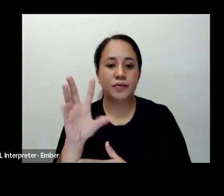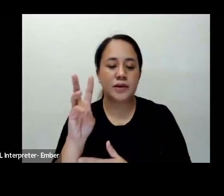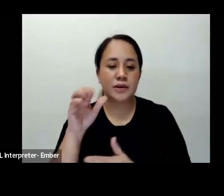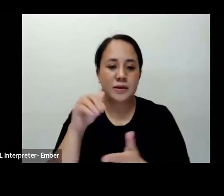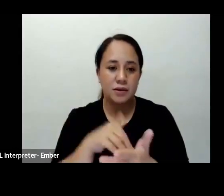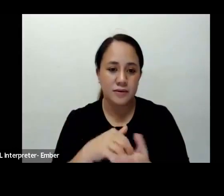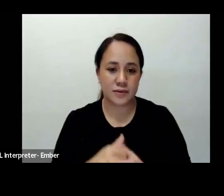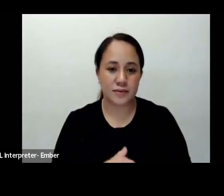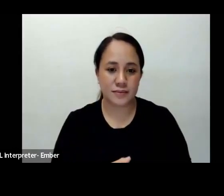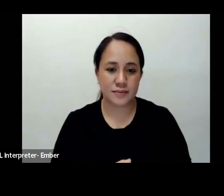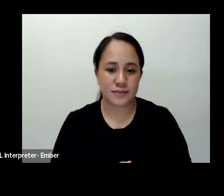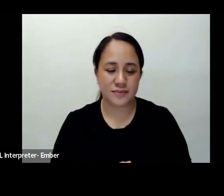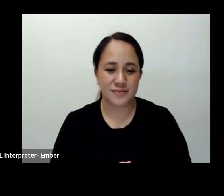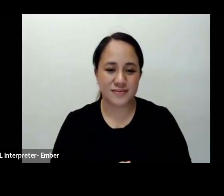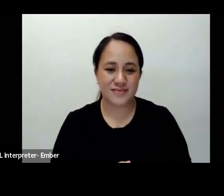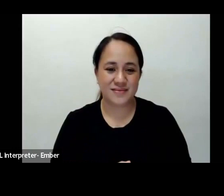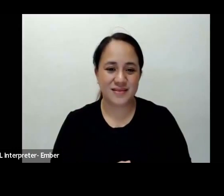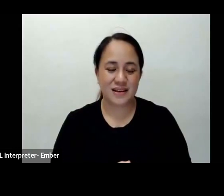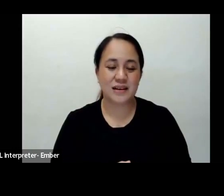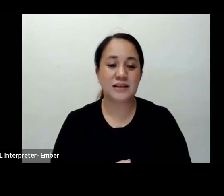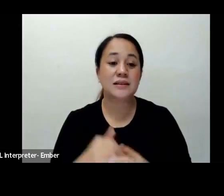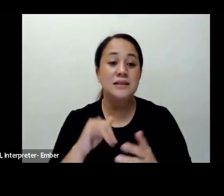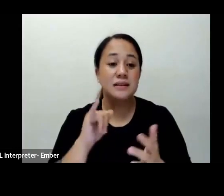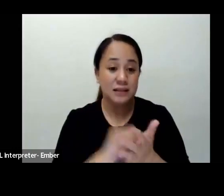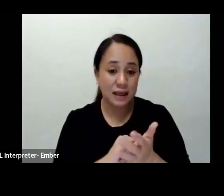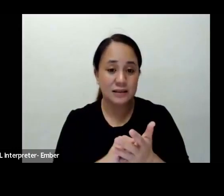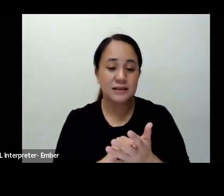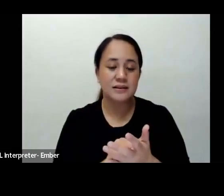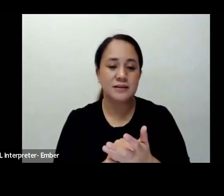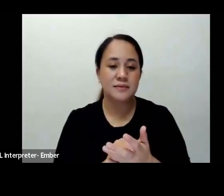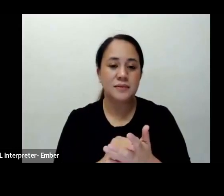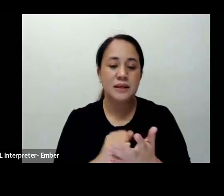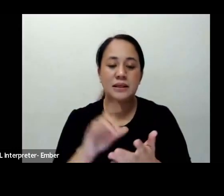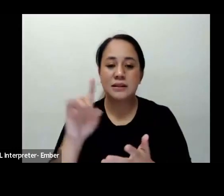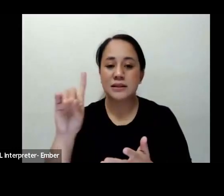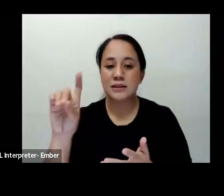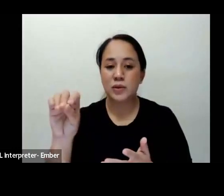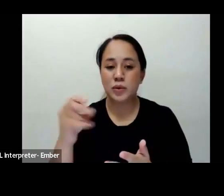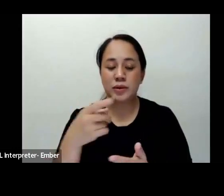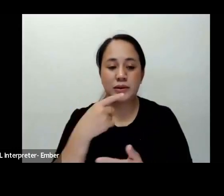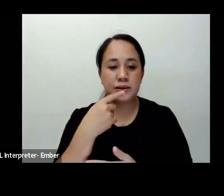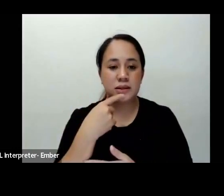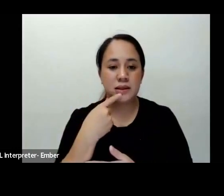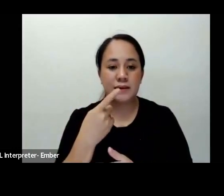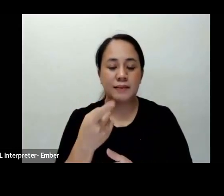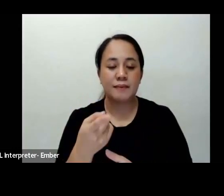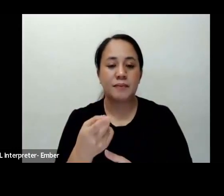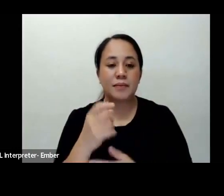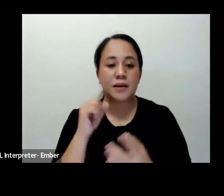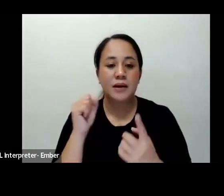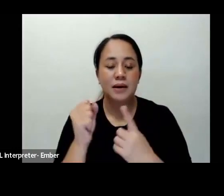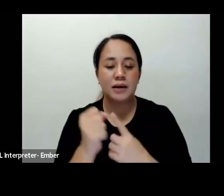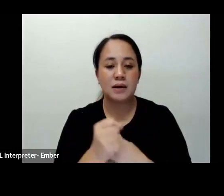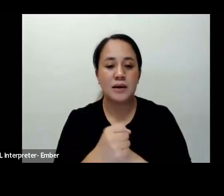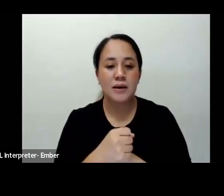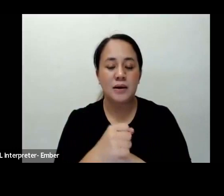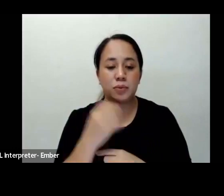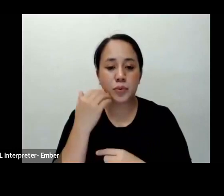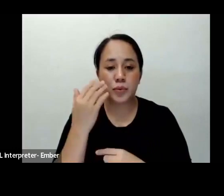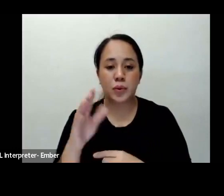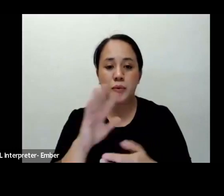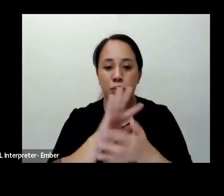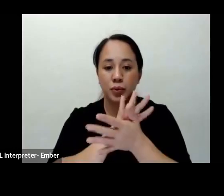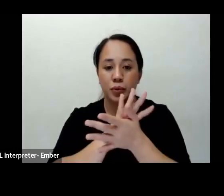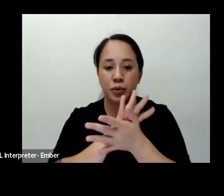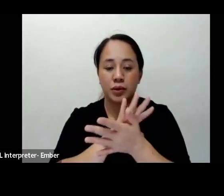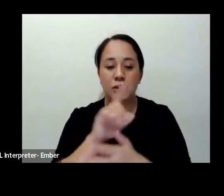56,000. And that is where DOH is saying the case fatality rate for COVID